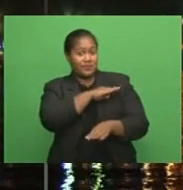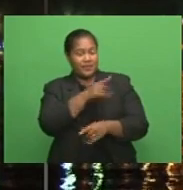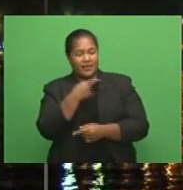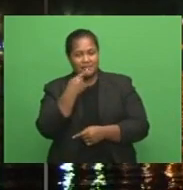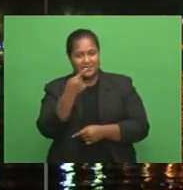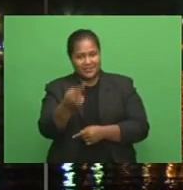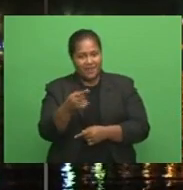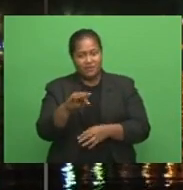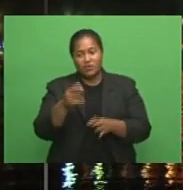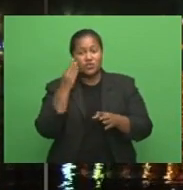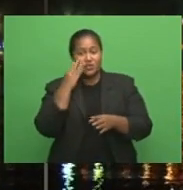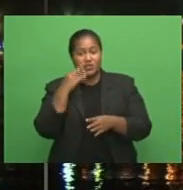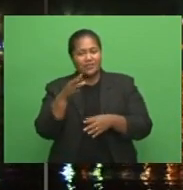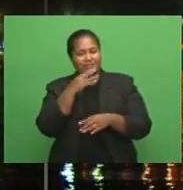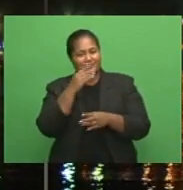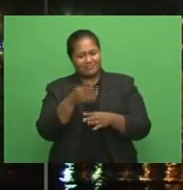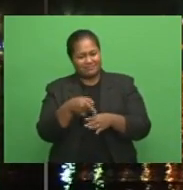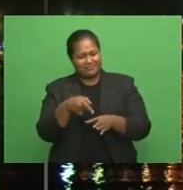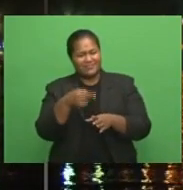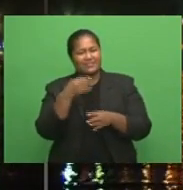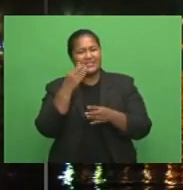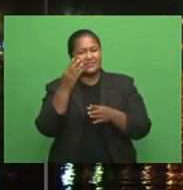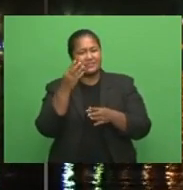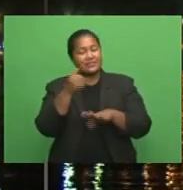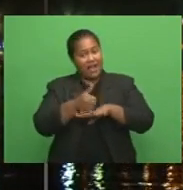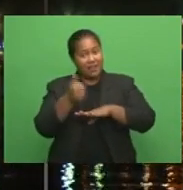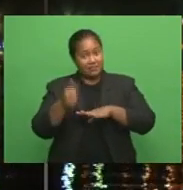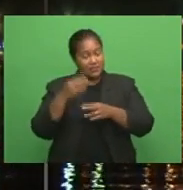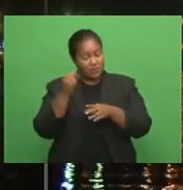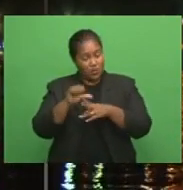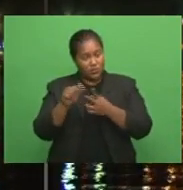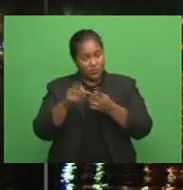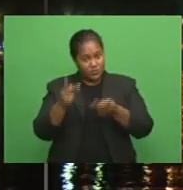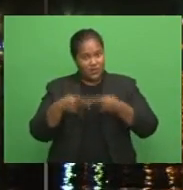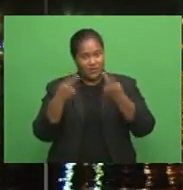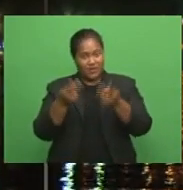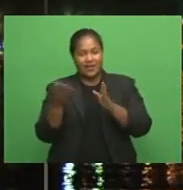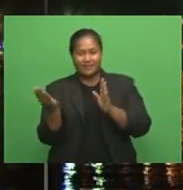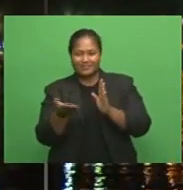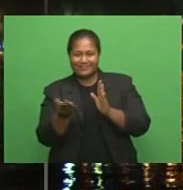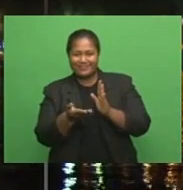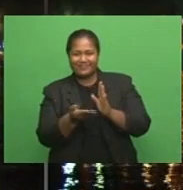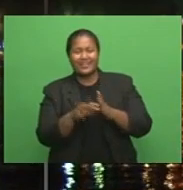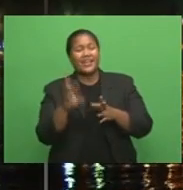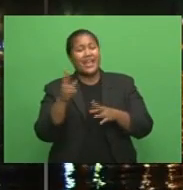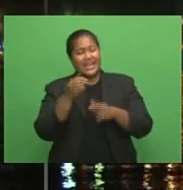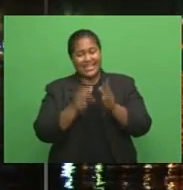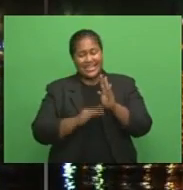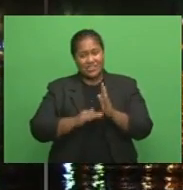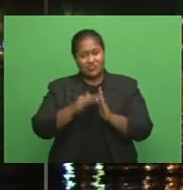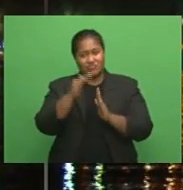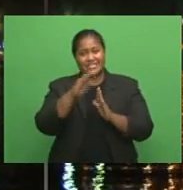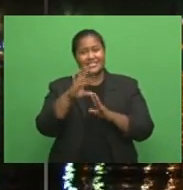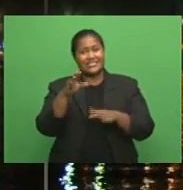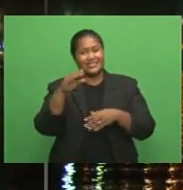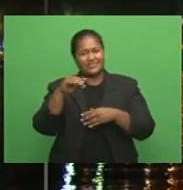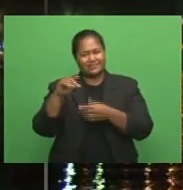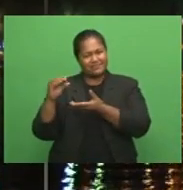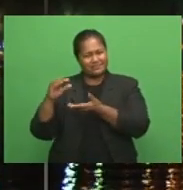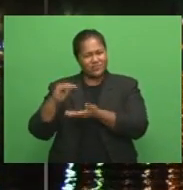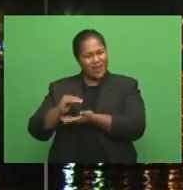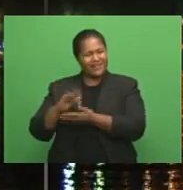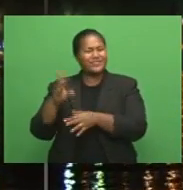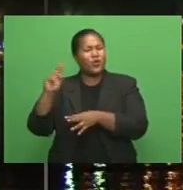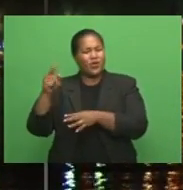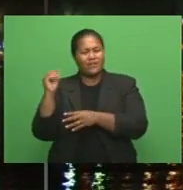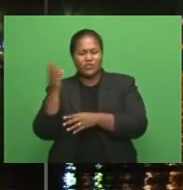Bainimarama, says the government is also providing cane planting grants in an effort to increase quality sugarcane supplied to the mills. The